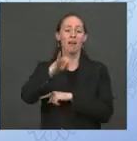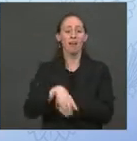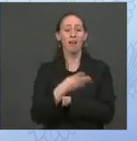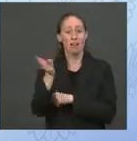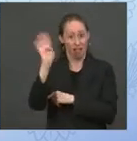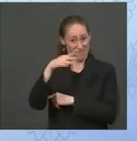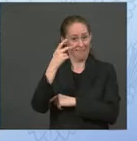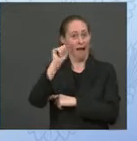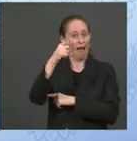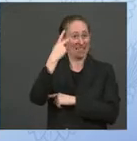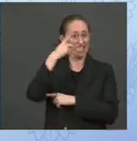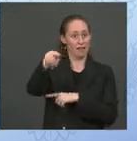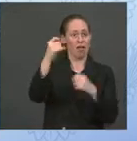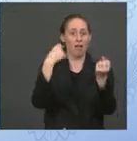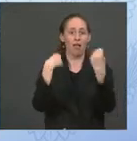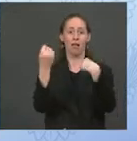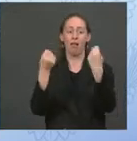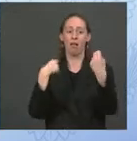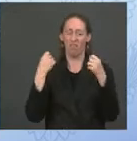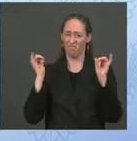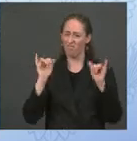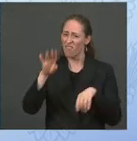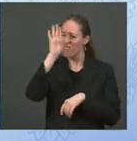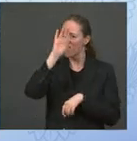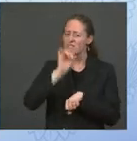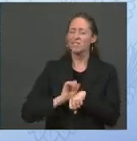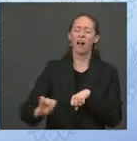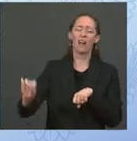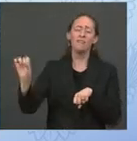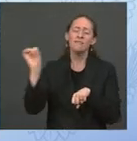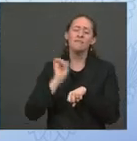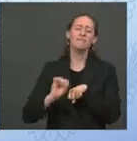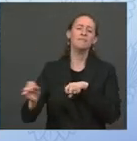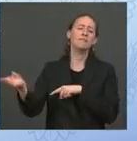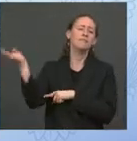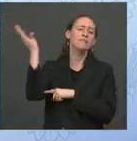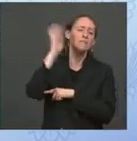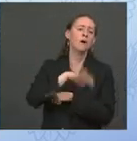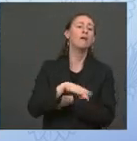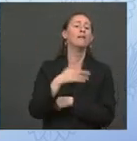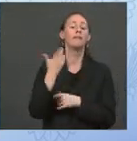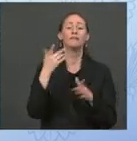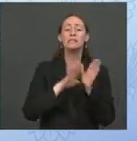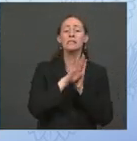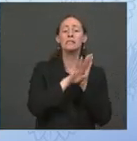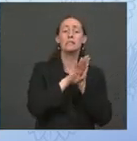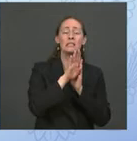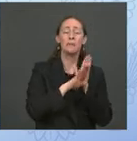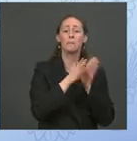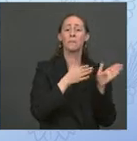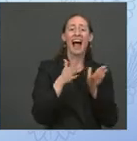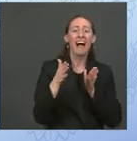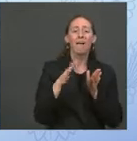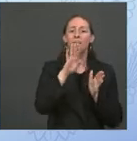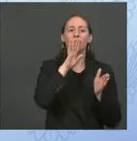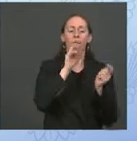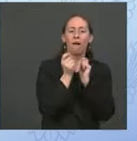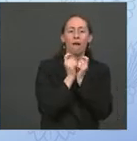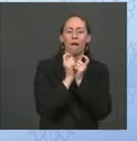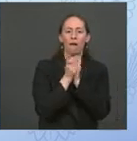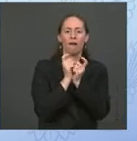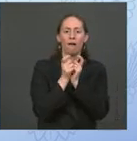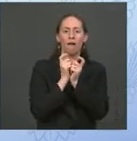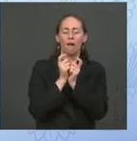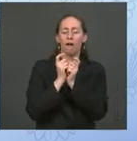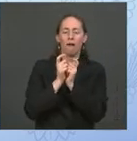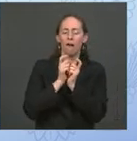worked long hours. You reworked those lesson plans, I swear, overnight. And you